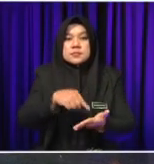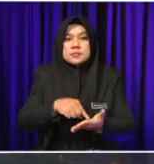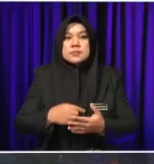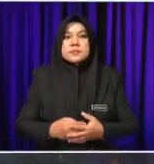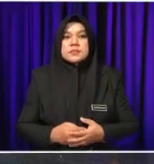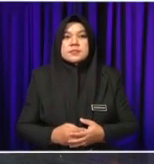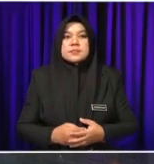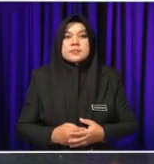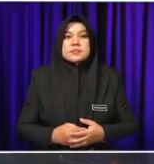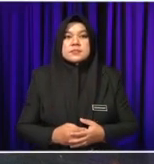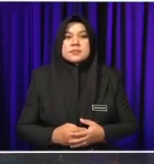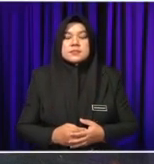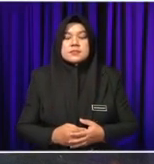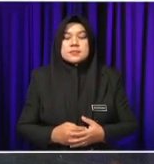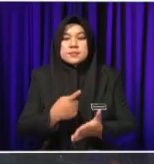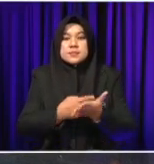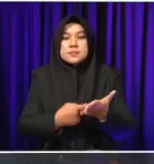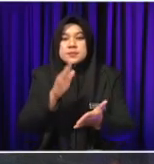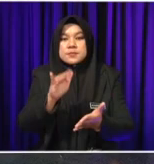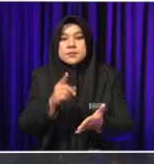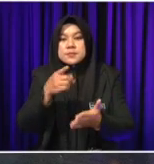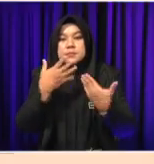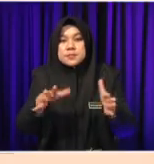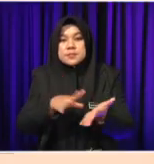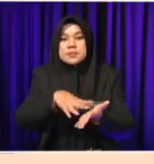represent the whole class? What have you learned? Maybe one, perhaps?